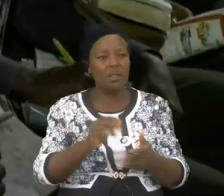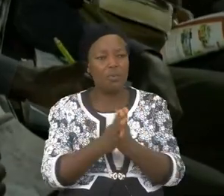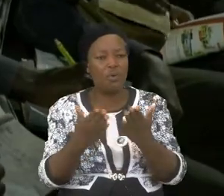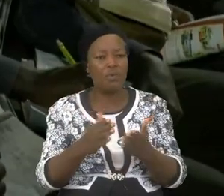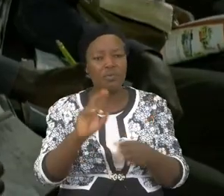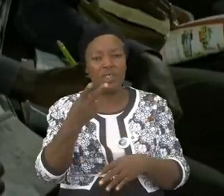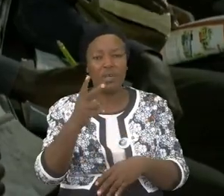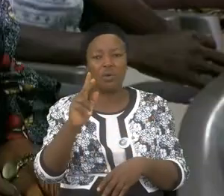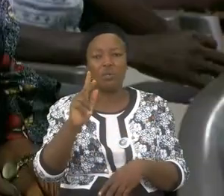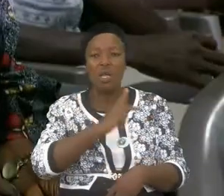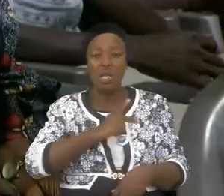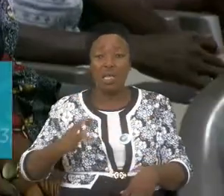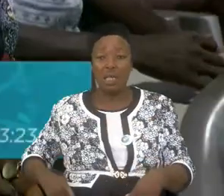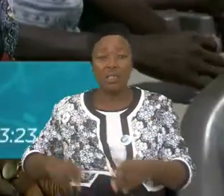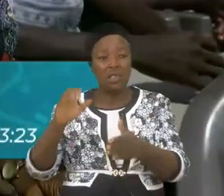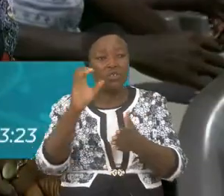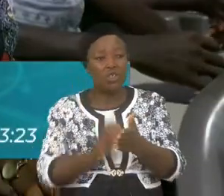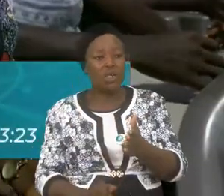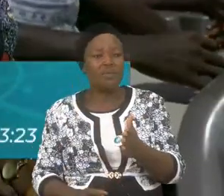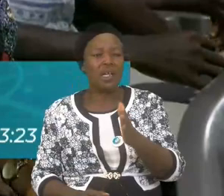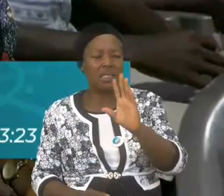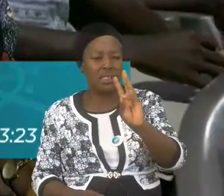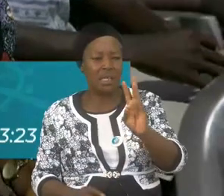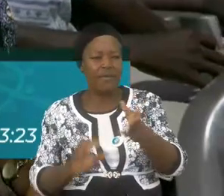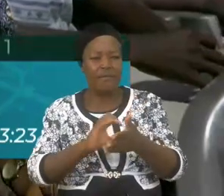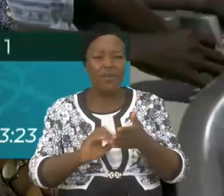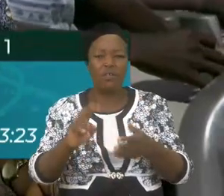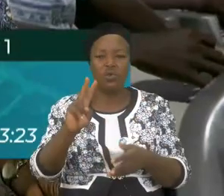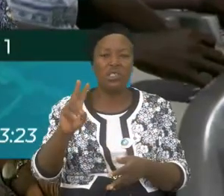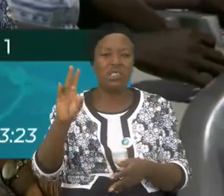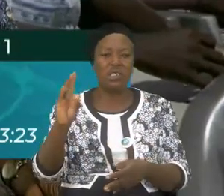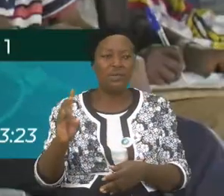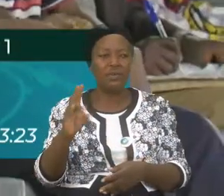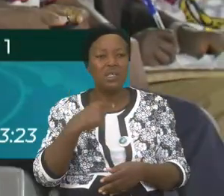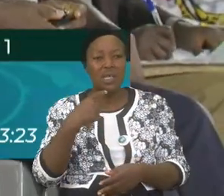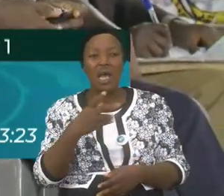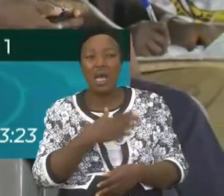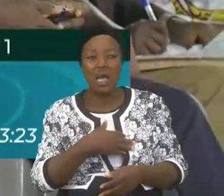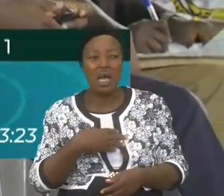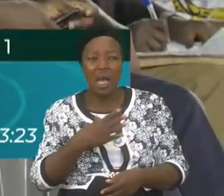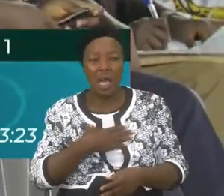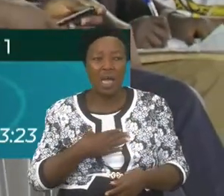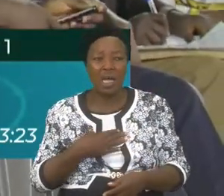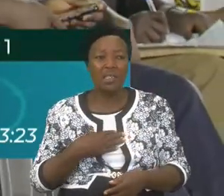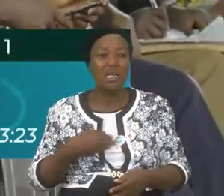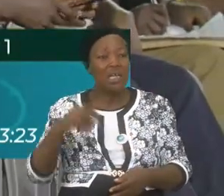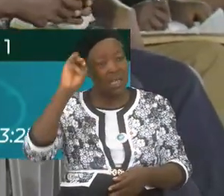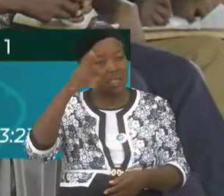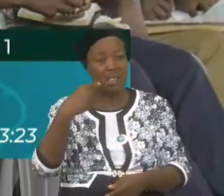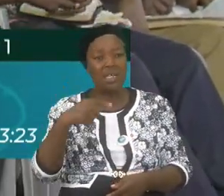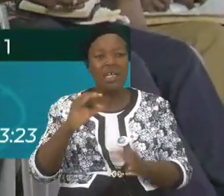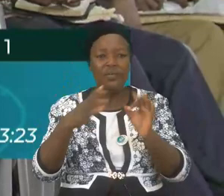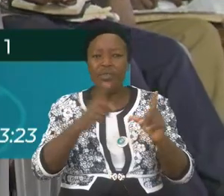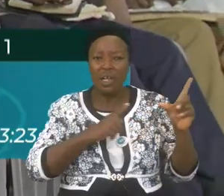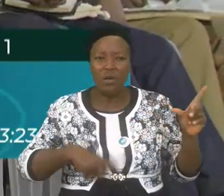It says, and he said, if the Lord do not help thee, when shall I help thee? That's what they were